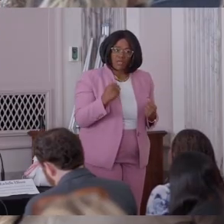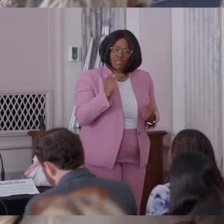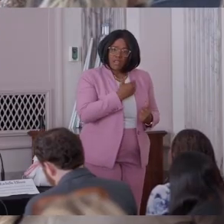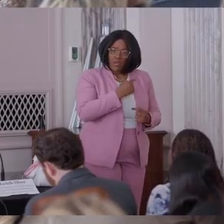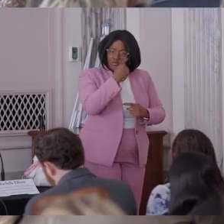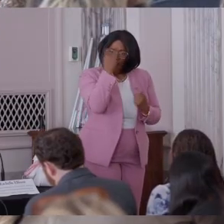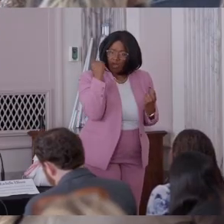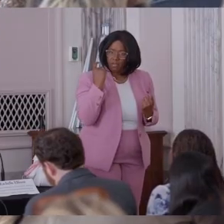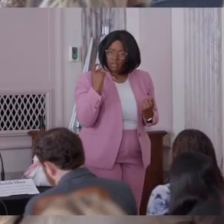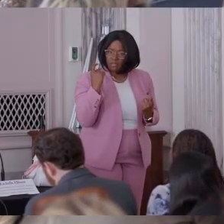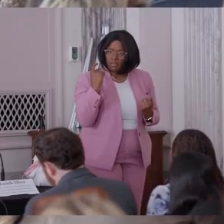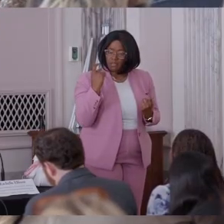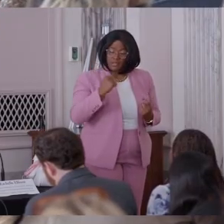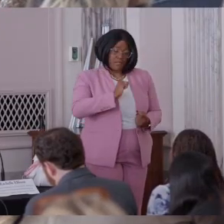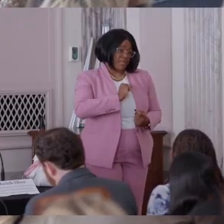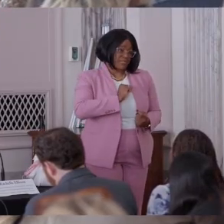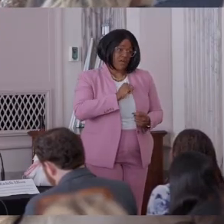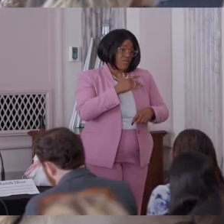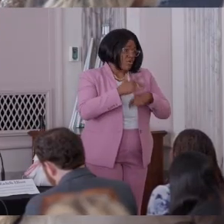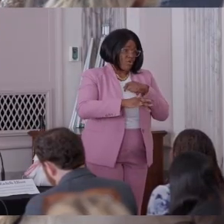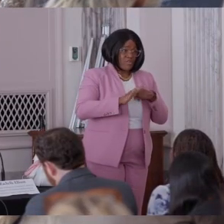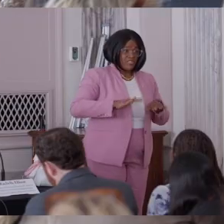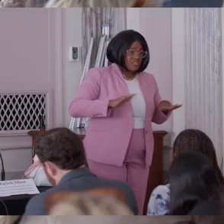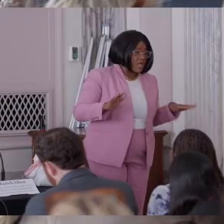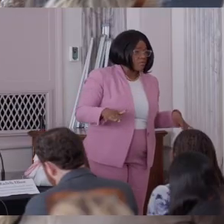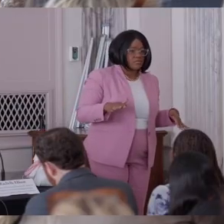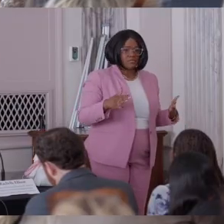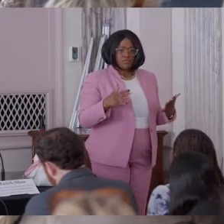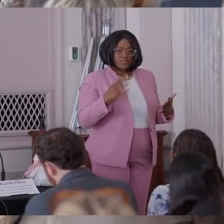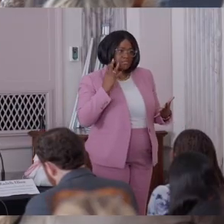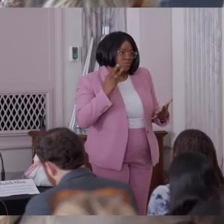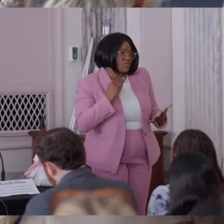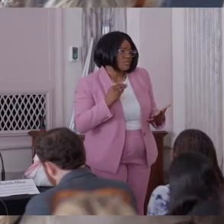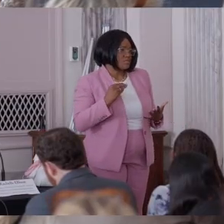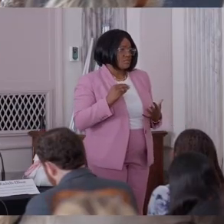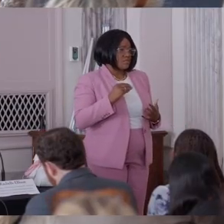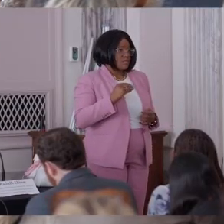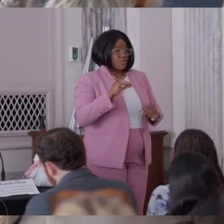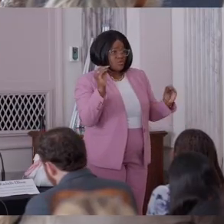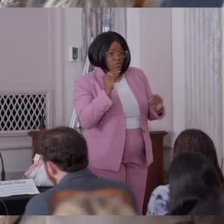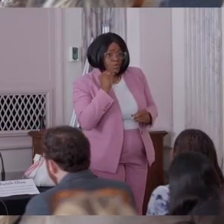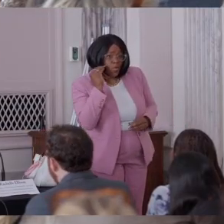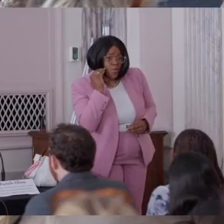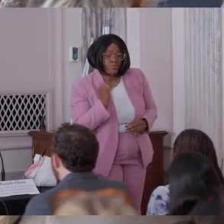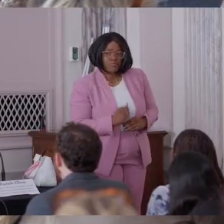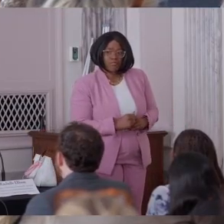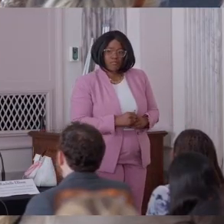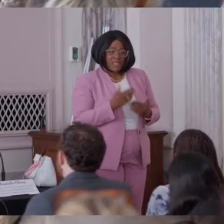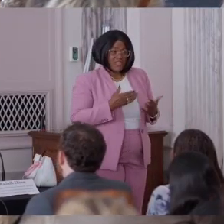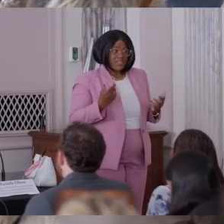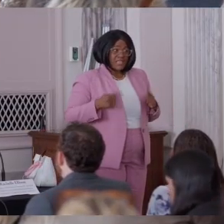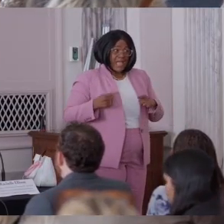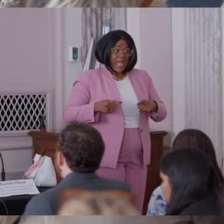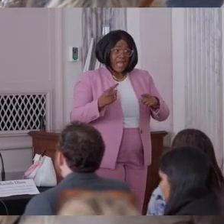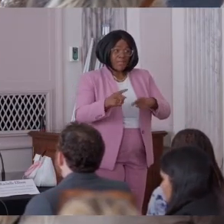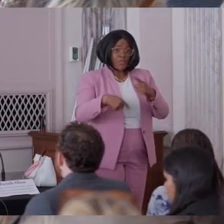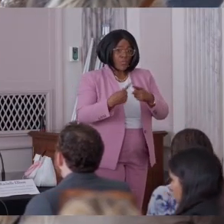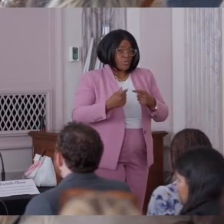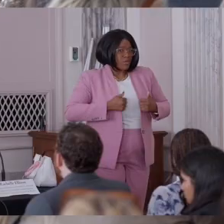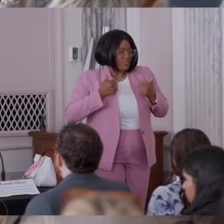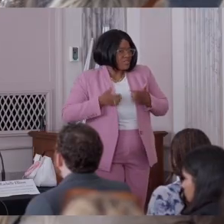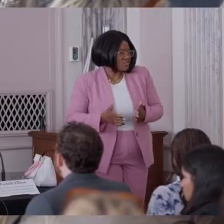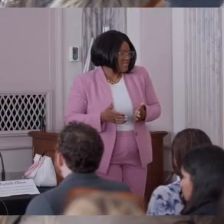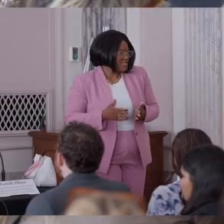trauma, and myself, early childhood trauma, into the homelessness trauma, into things that occur when you're in the street